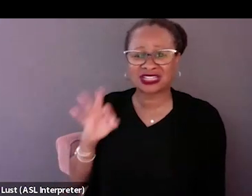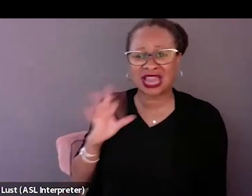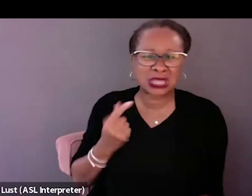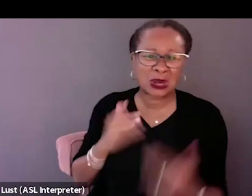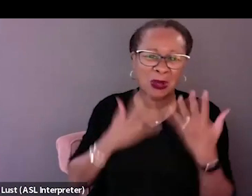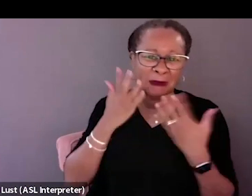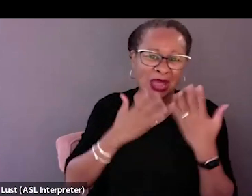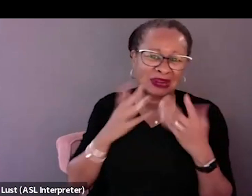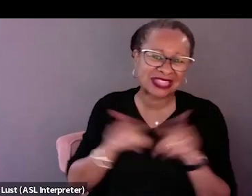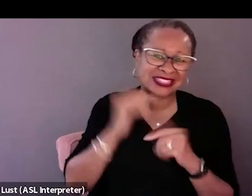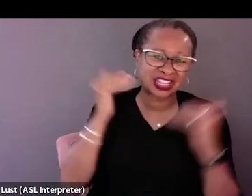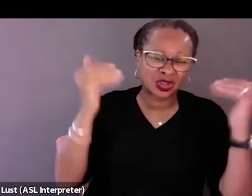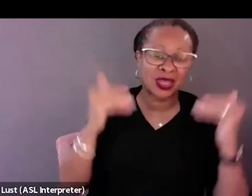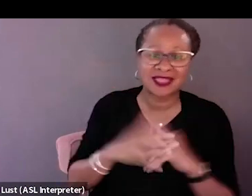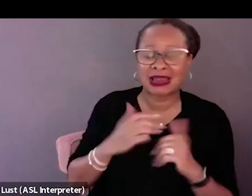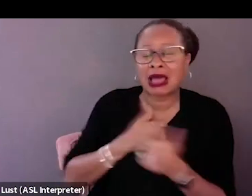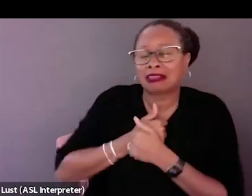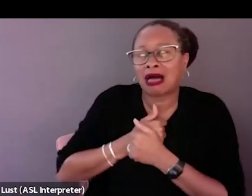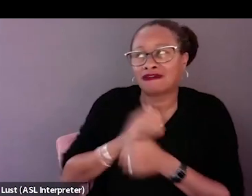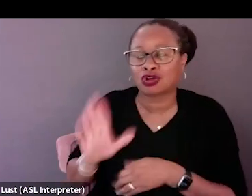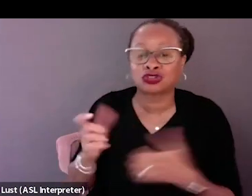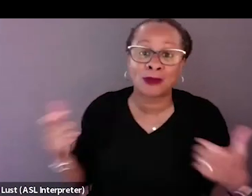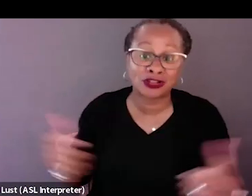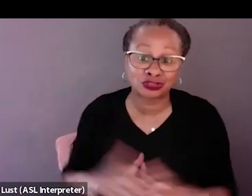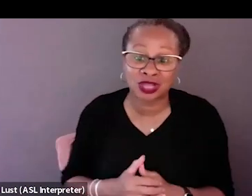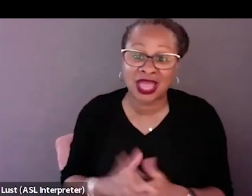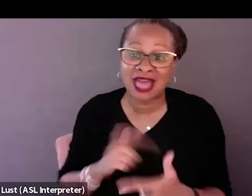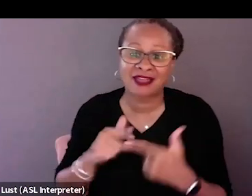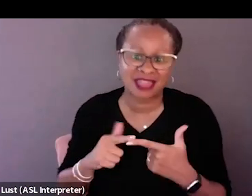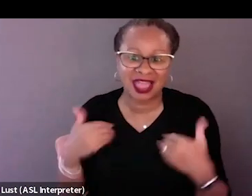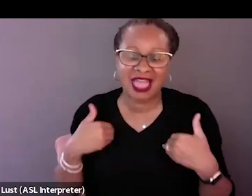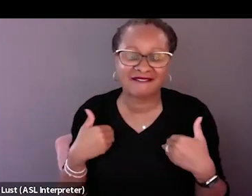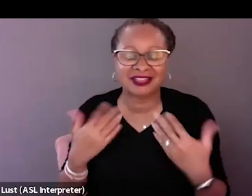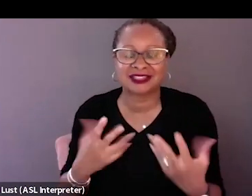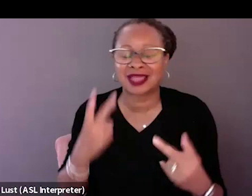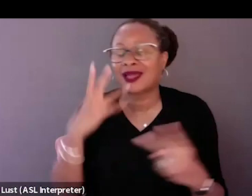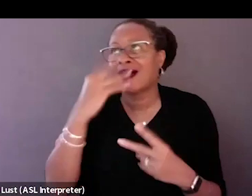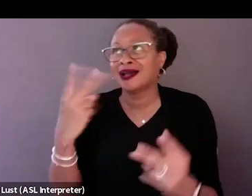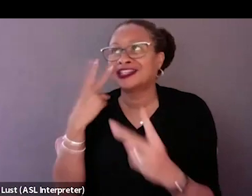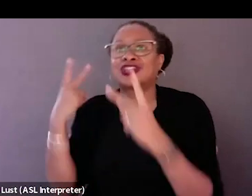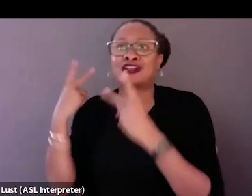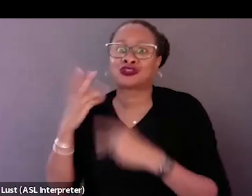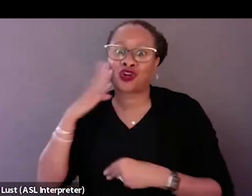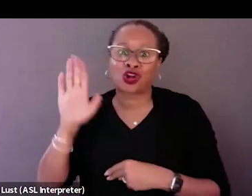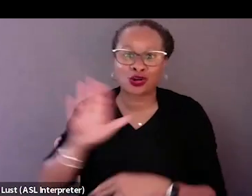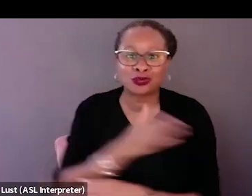embarrassed in adulthood that I so loved her. And but then I have this nostalgia for her music.